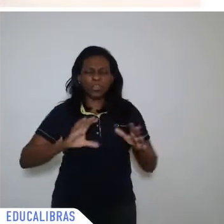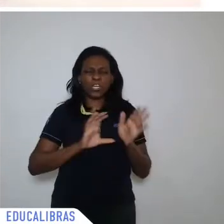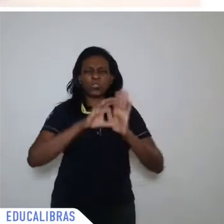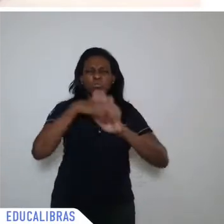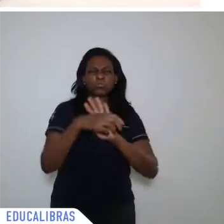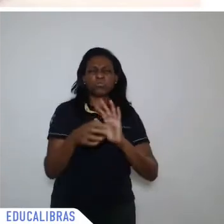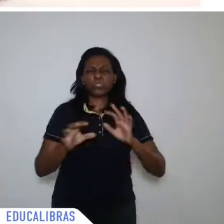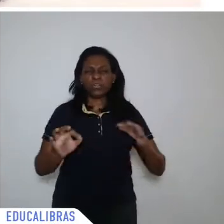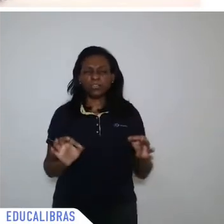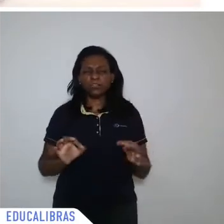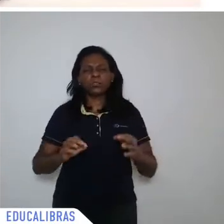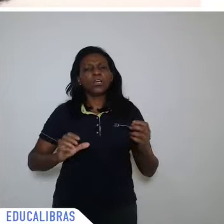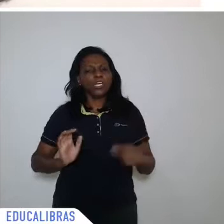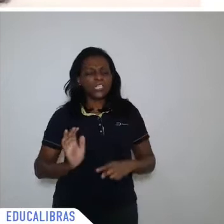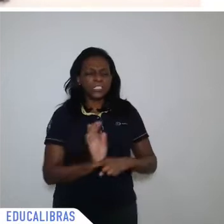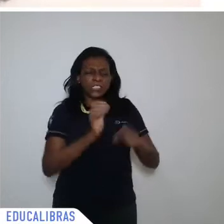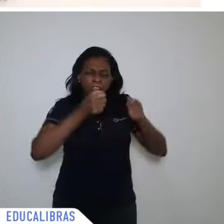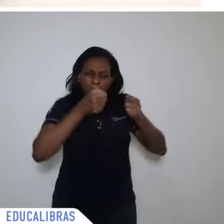without